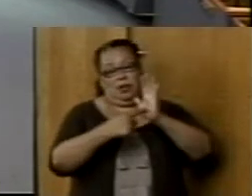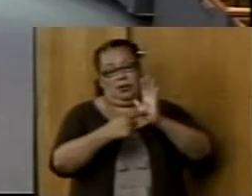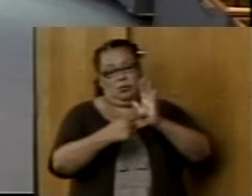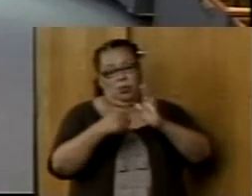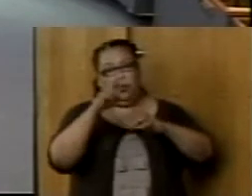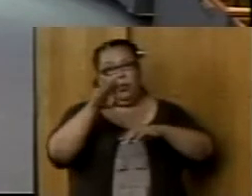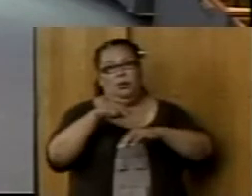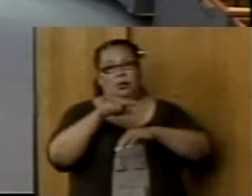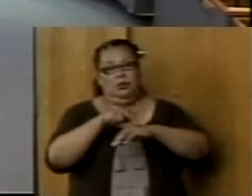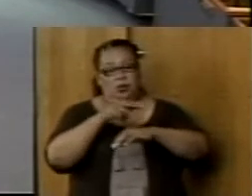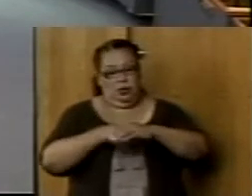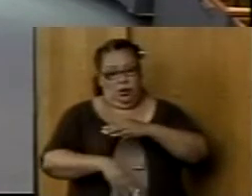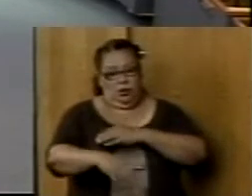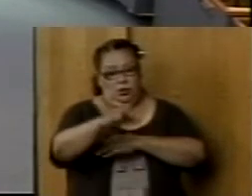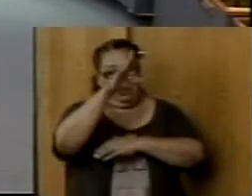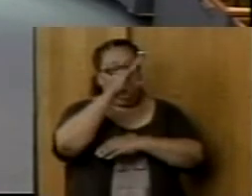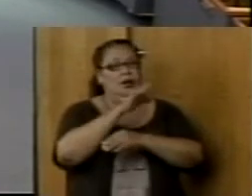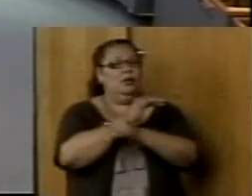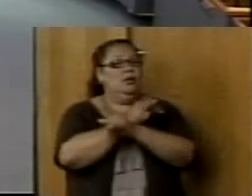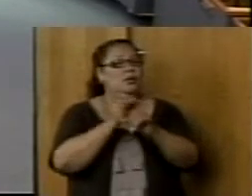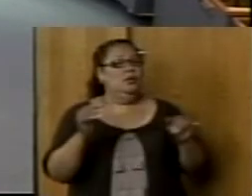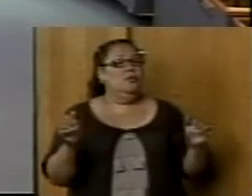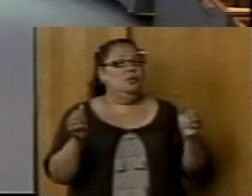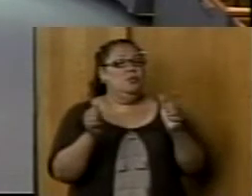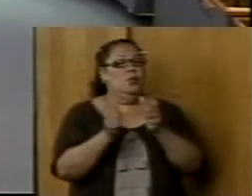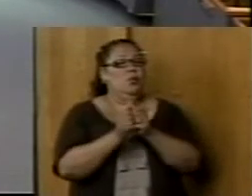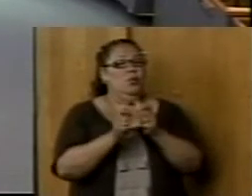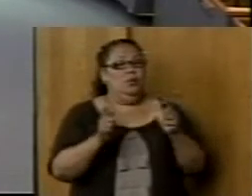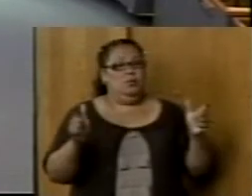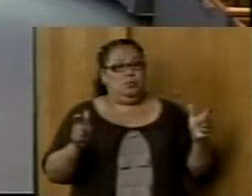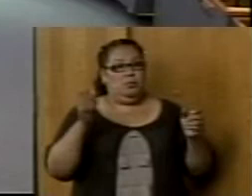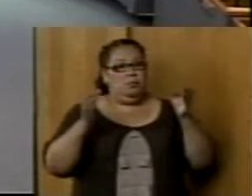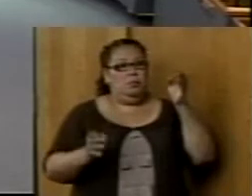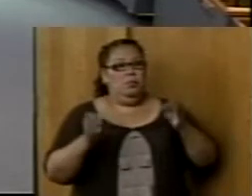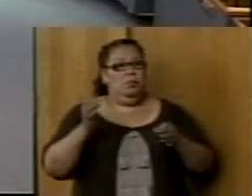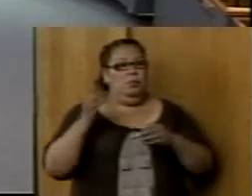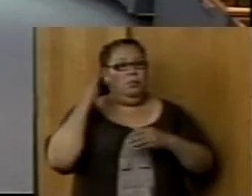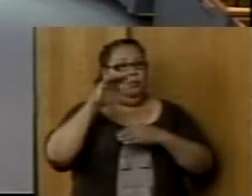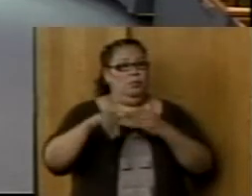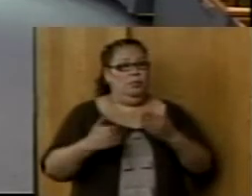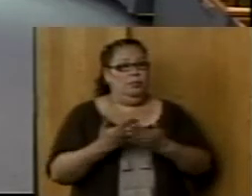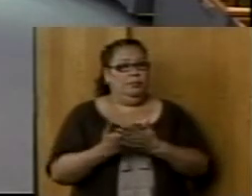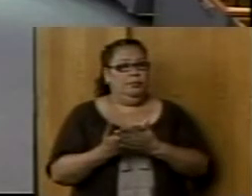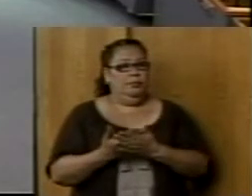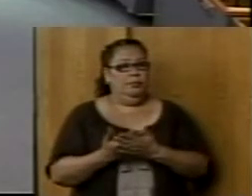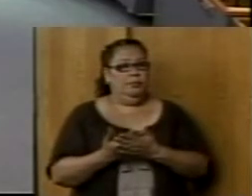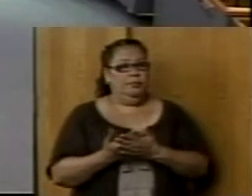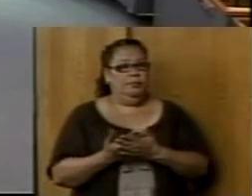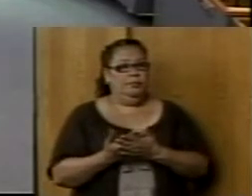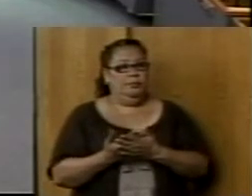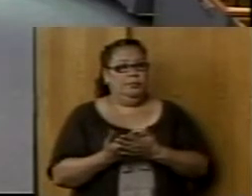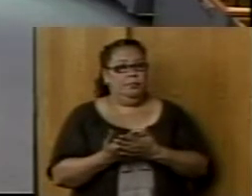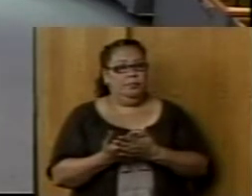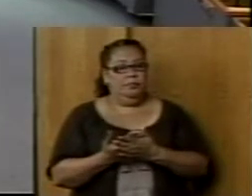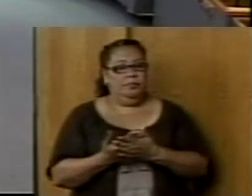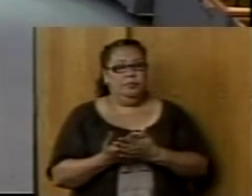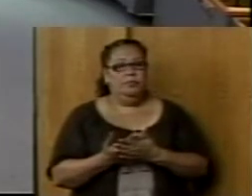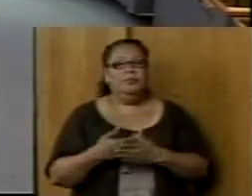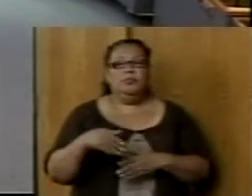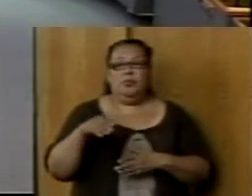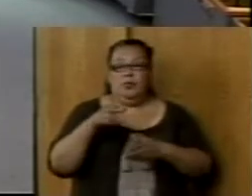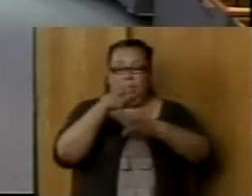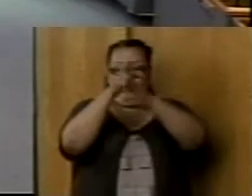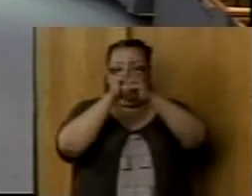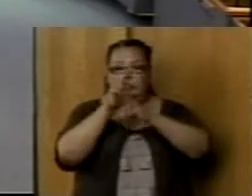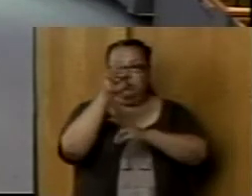which stands one nation under God, indivisible, with liberty and justice for all. Honor